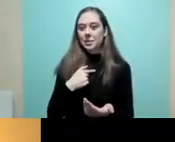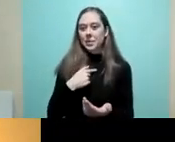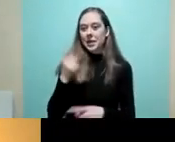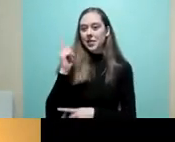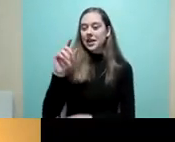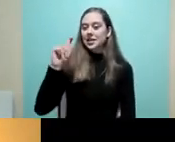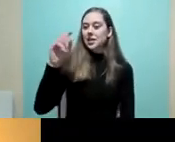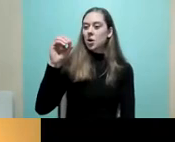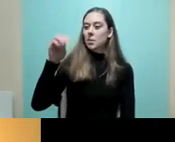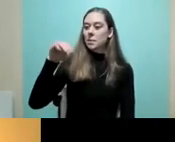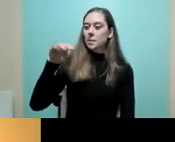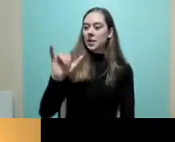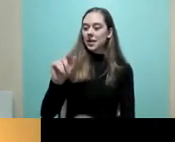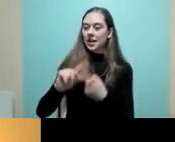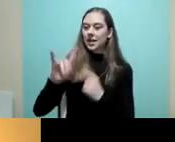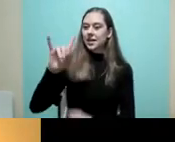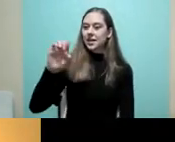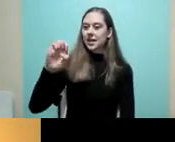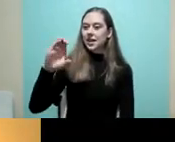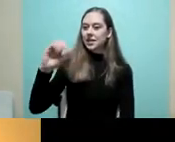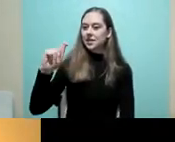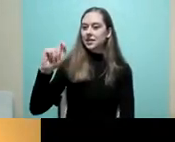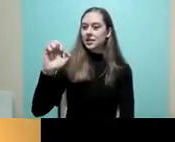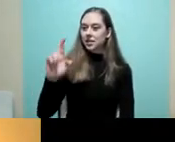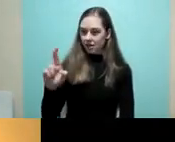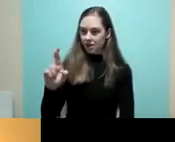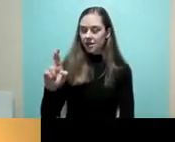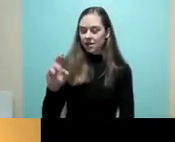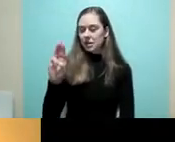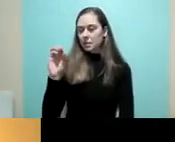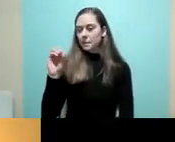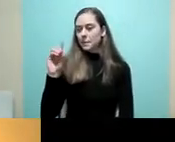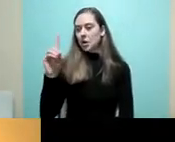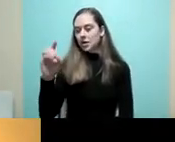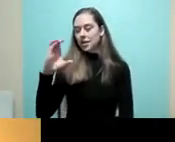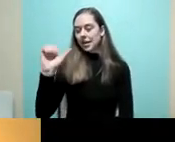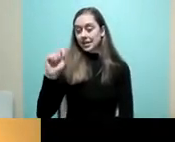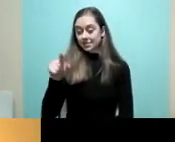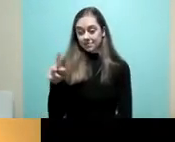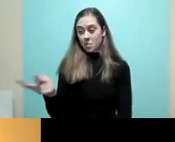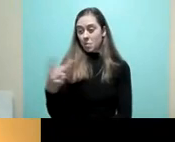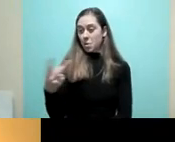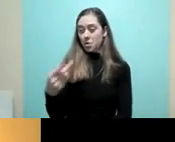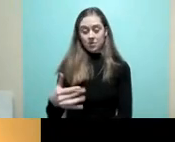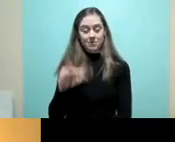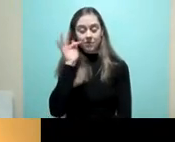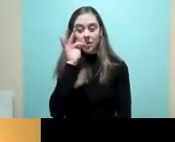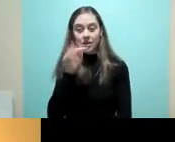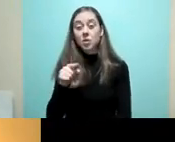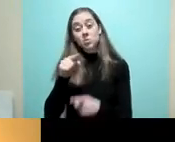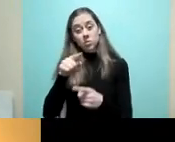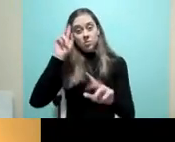Hector. The Tommy and Hector podcast with Loretta Blewett, and they're just so funny. So you decide, you're in charge.